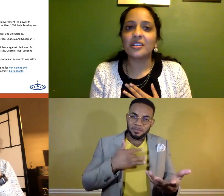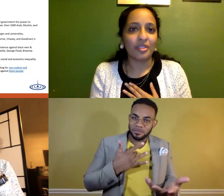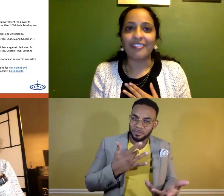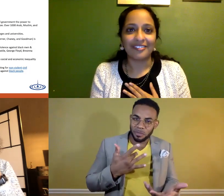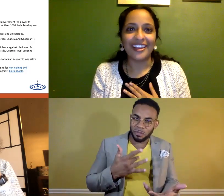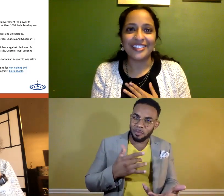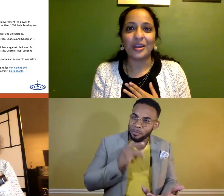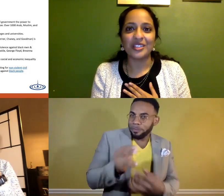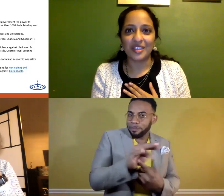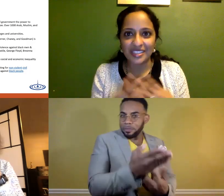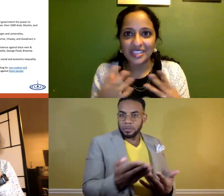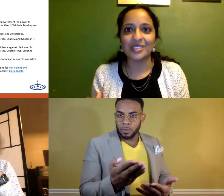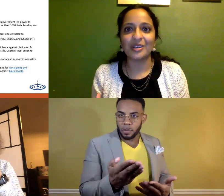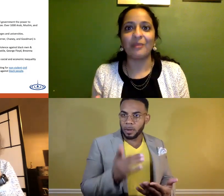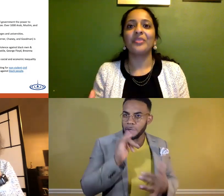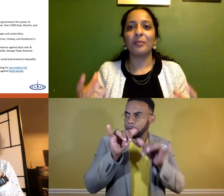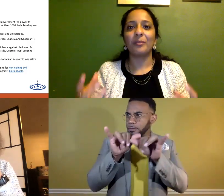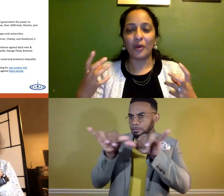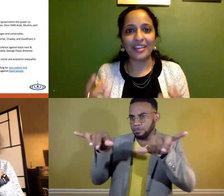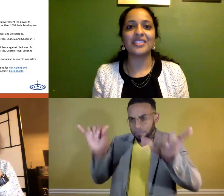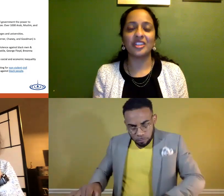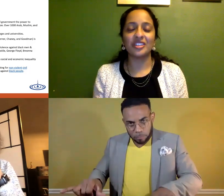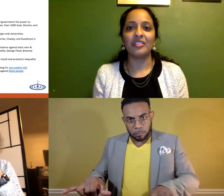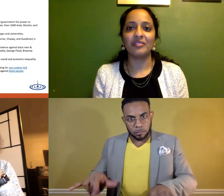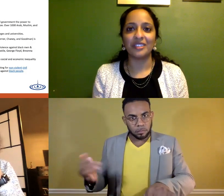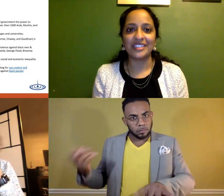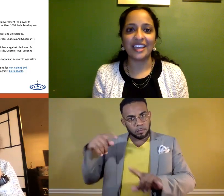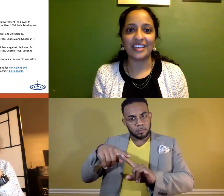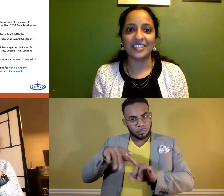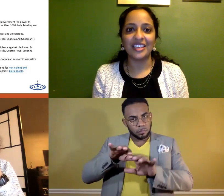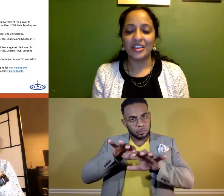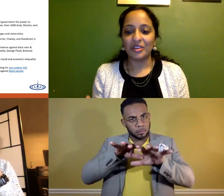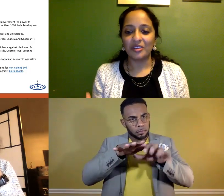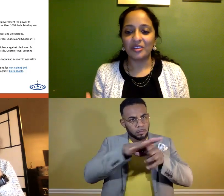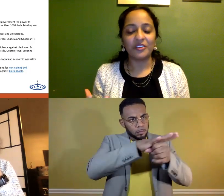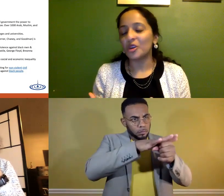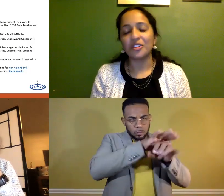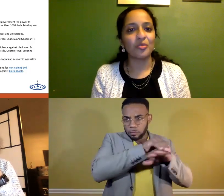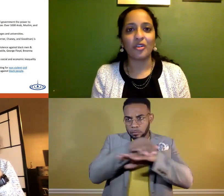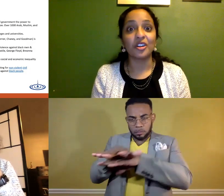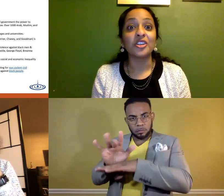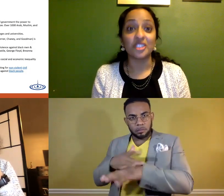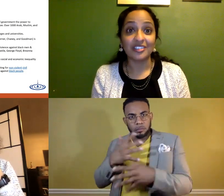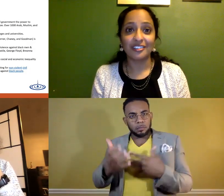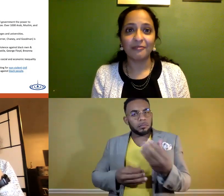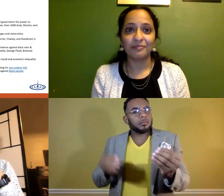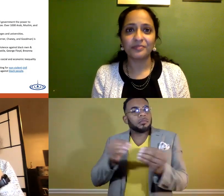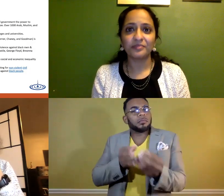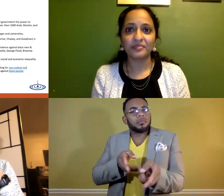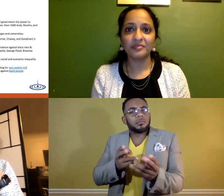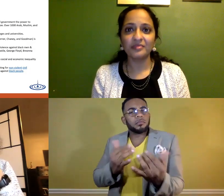it's not its own thing, right? It's the system going back to the spheres of influence that feels so much more urgent.